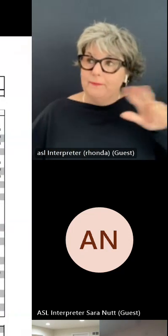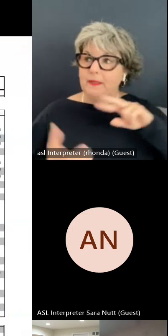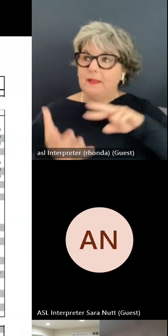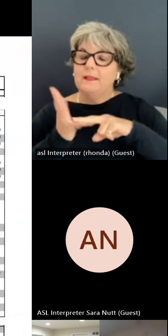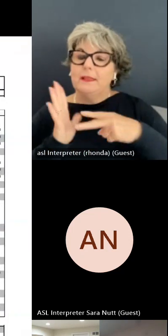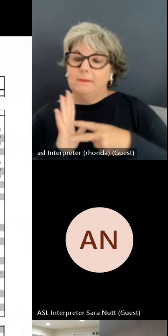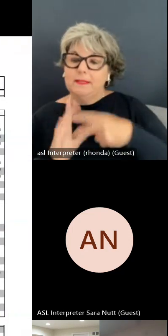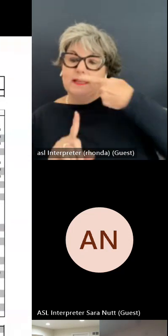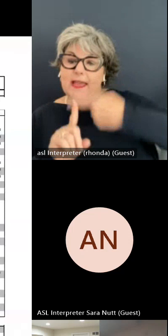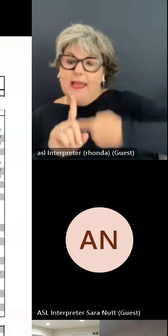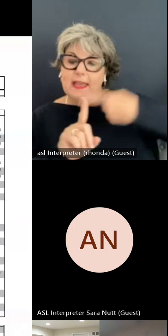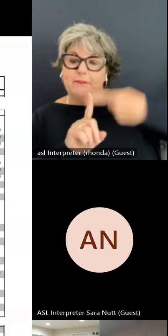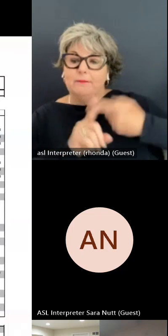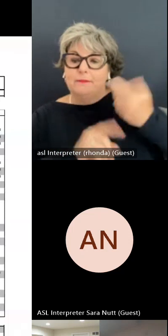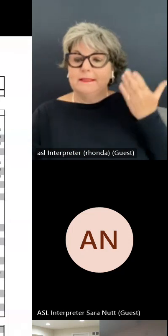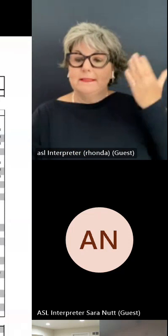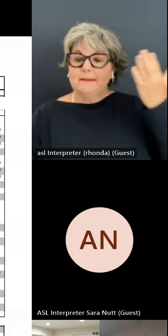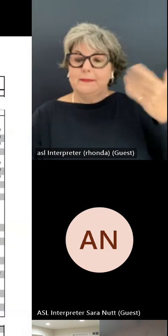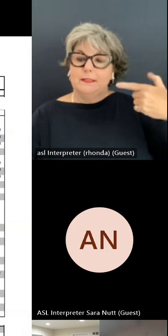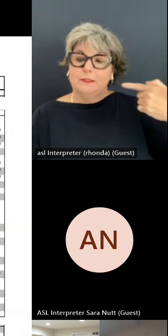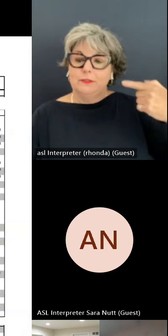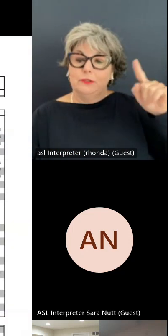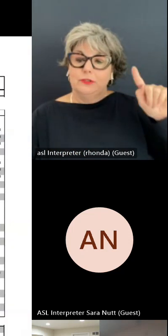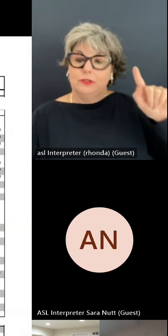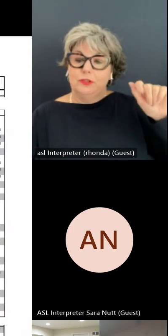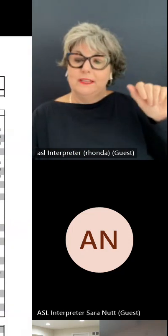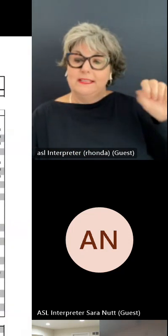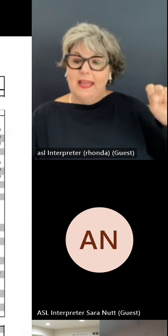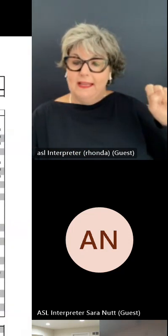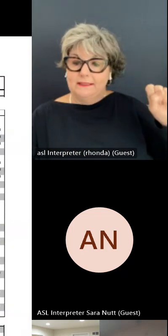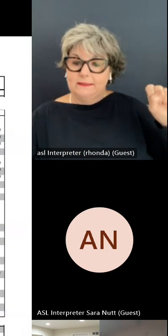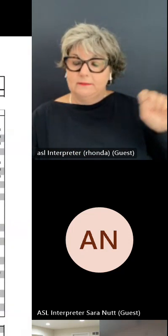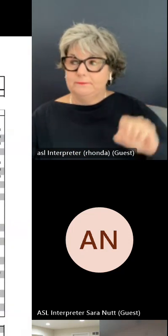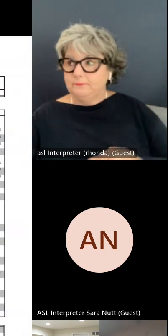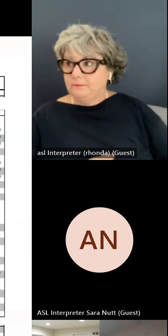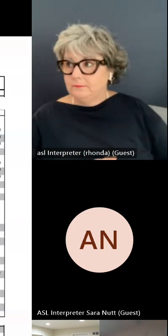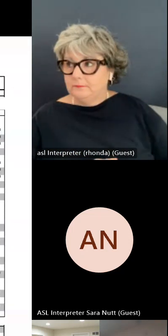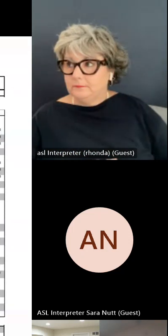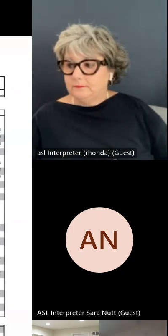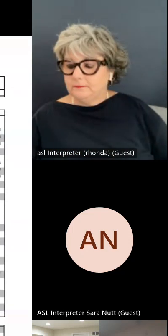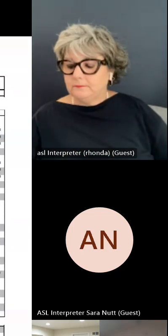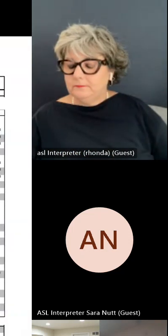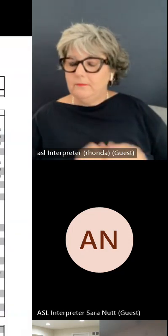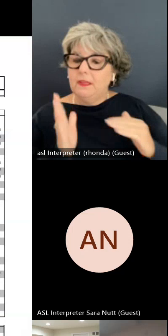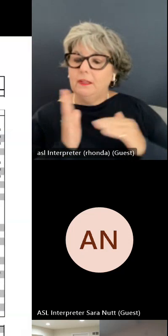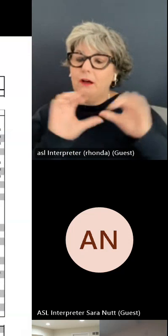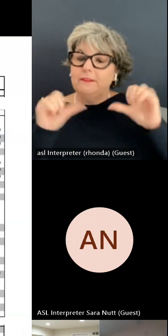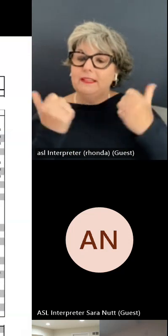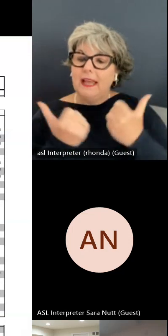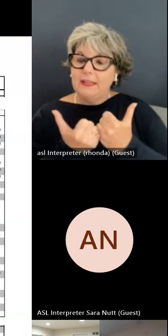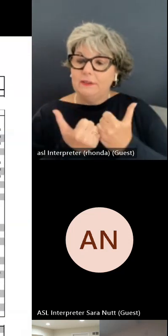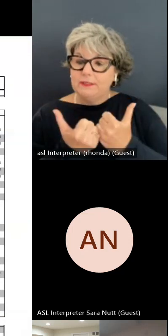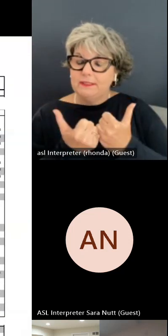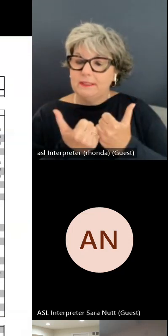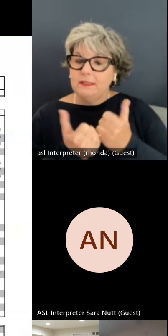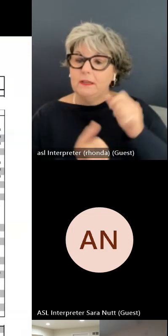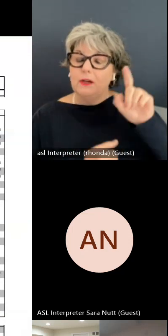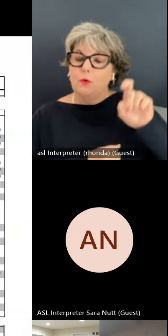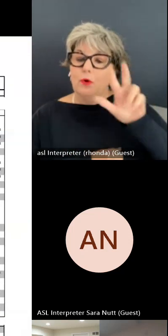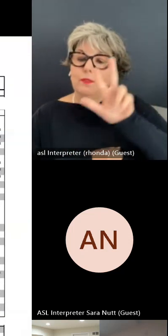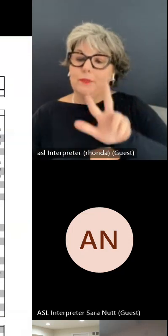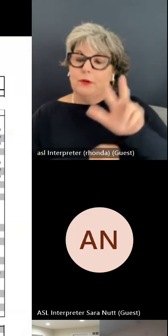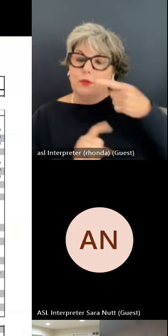every month I have to submit my data to Treasury. And a lot of agencies compute the SF 133 monthly